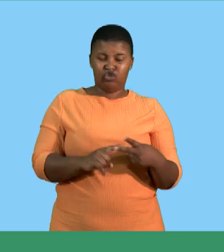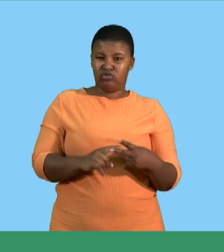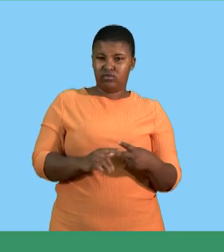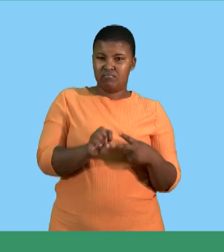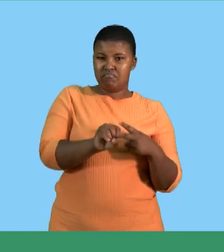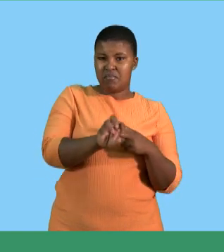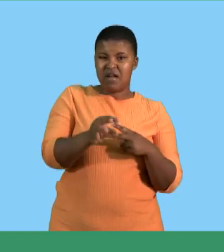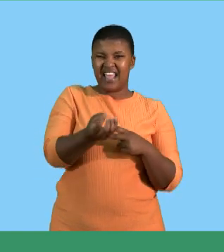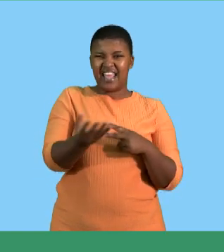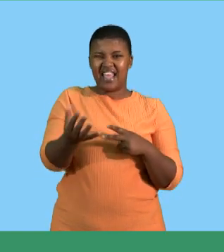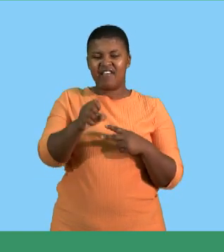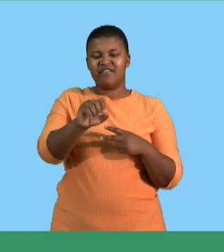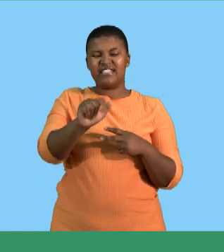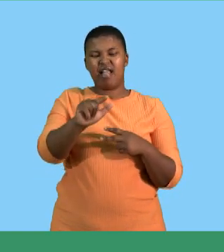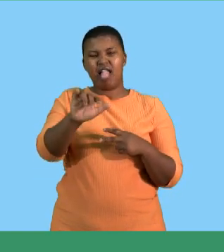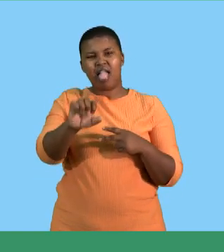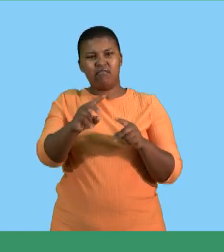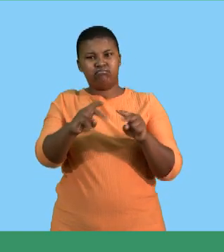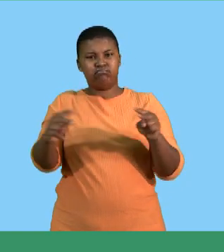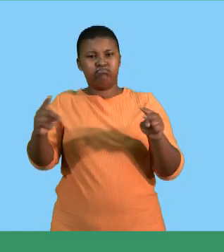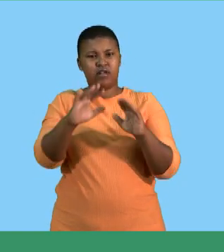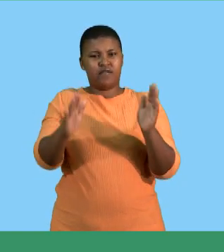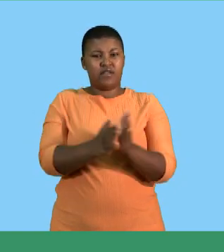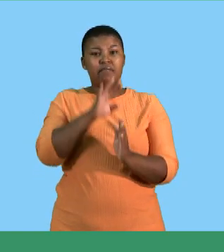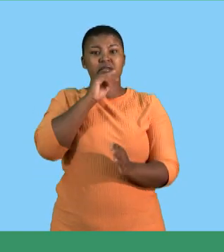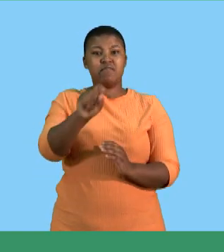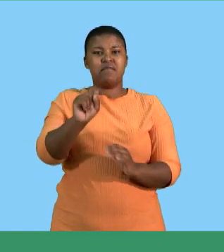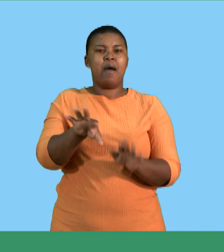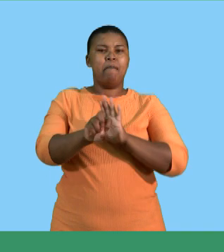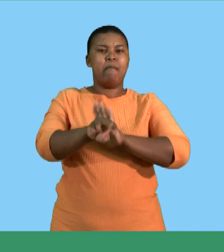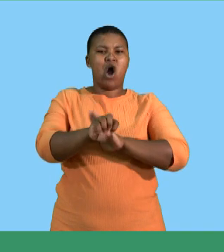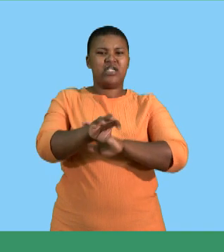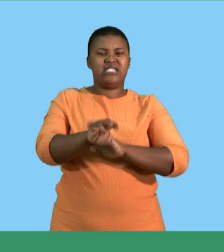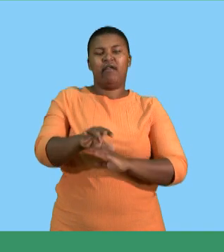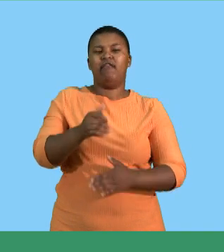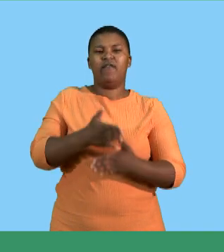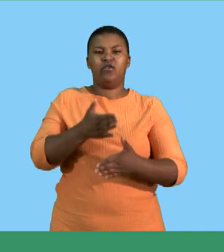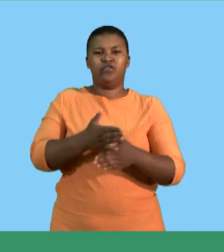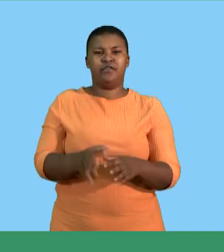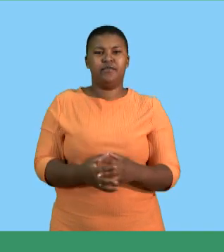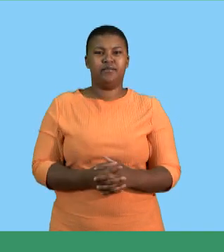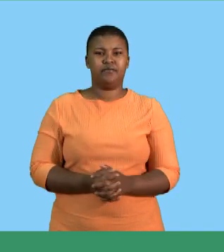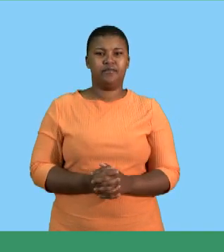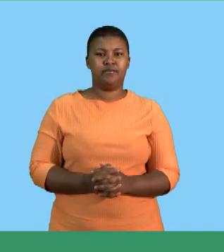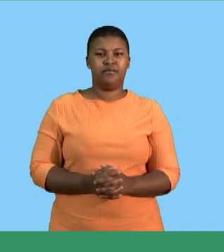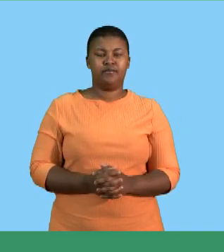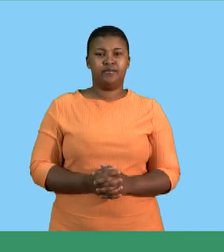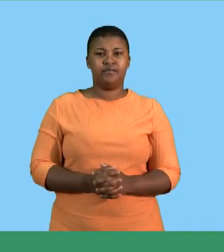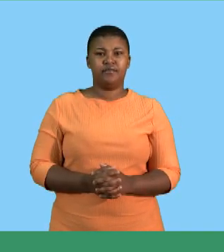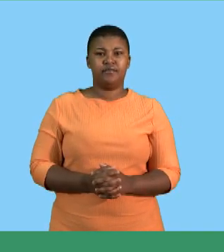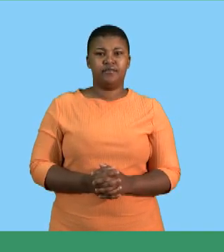pricing, promotions, etc. And this is then our marketing function.